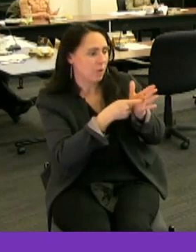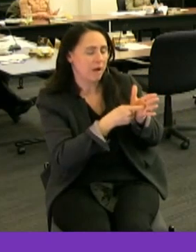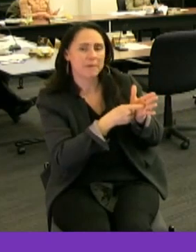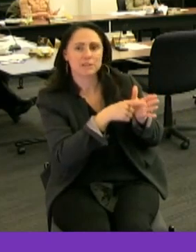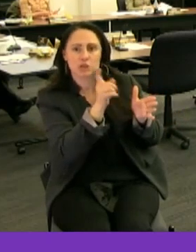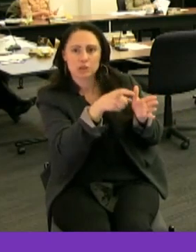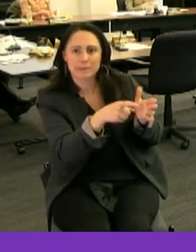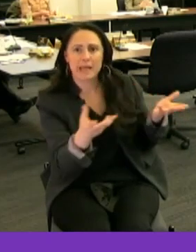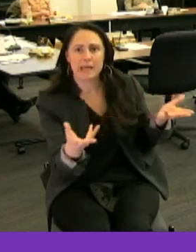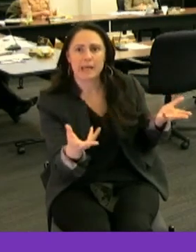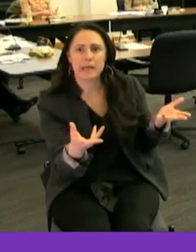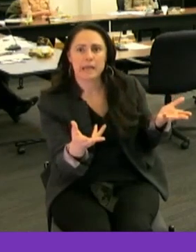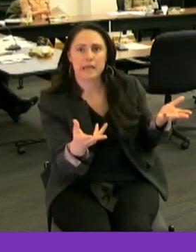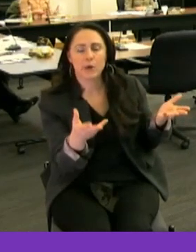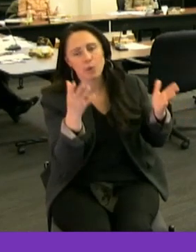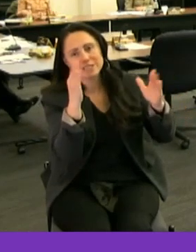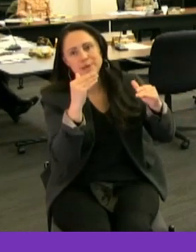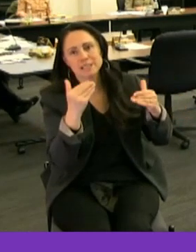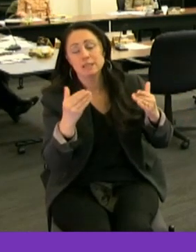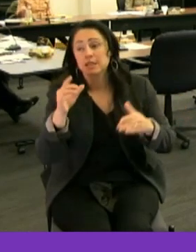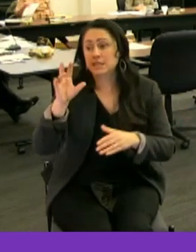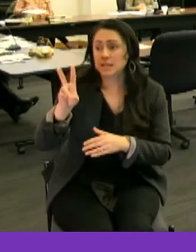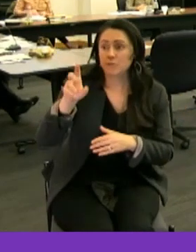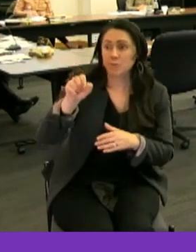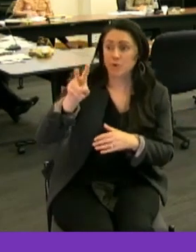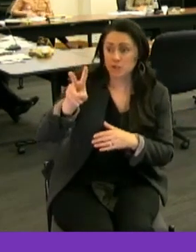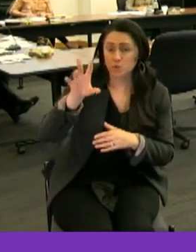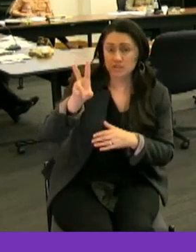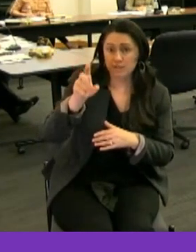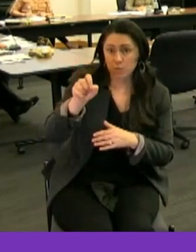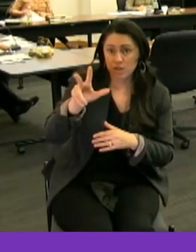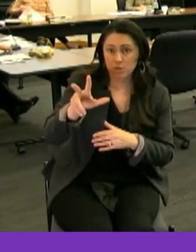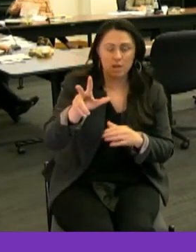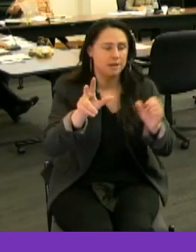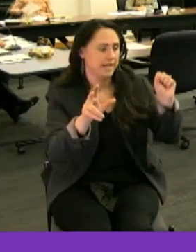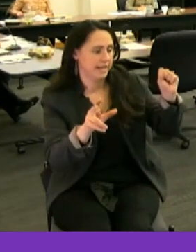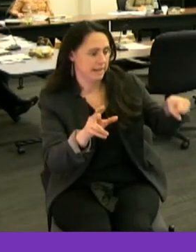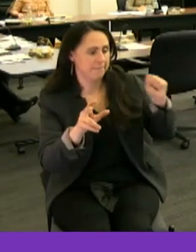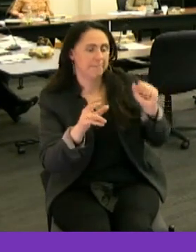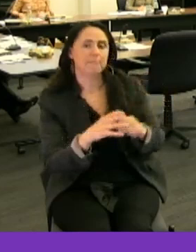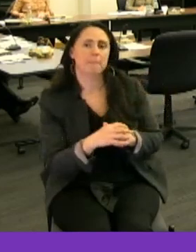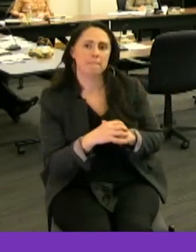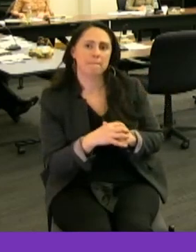are. And 7.2 and 7.3? Yep.